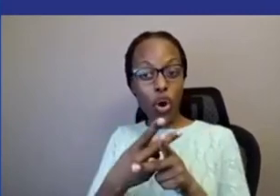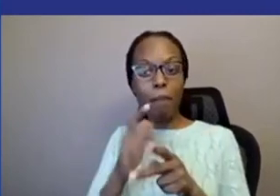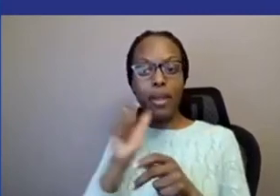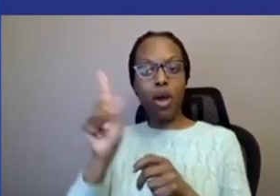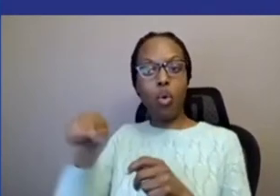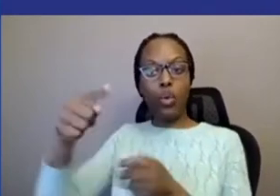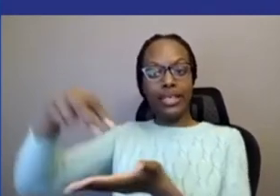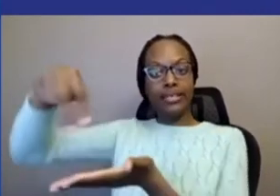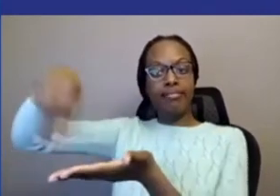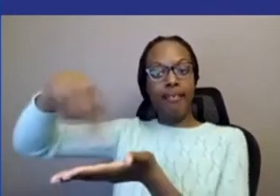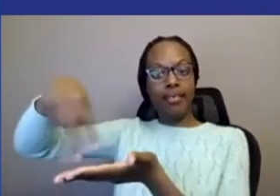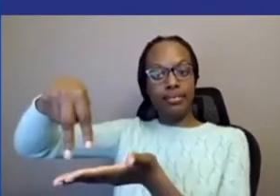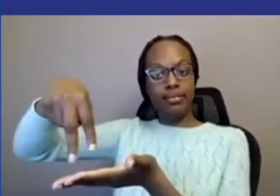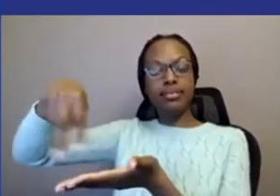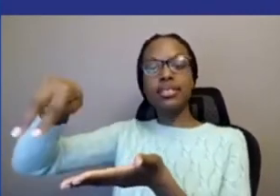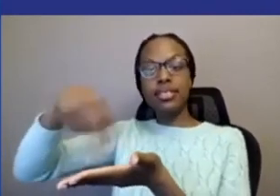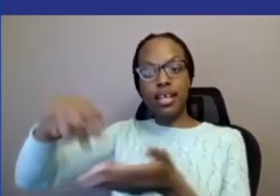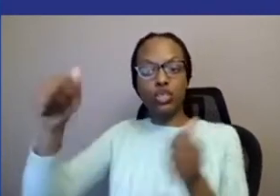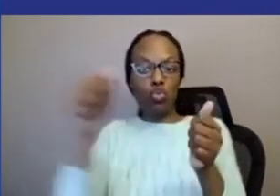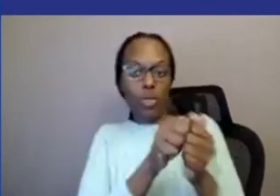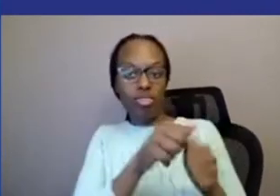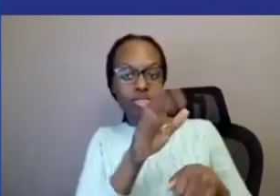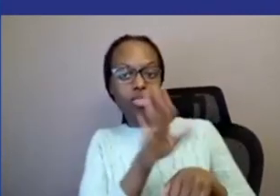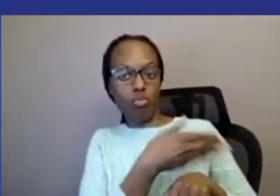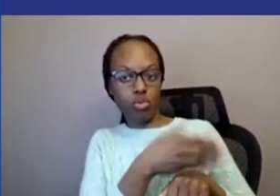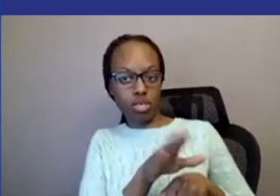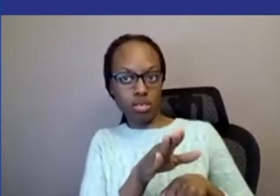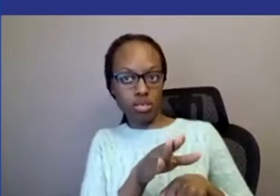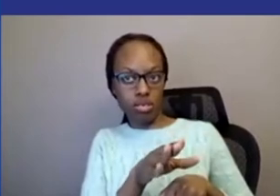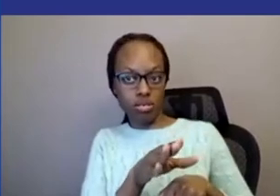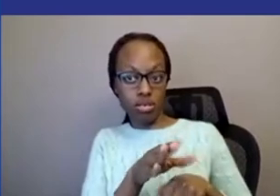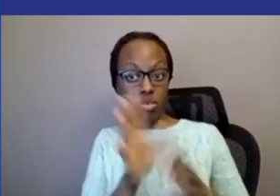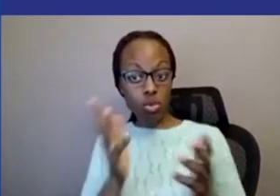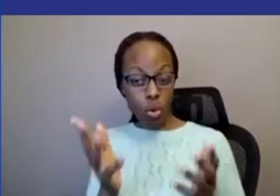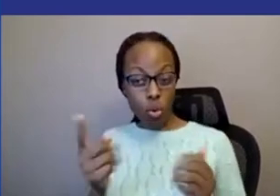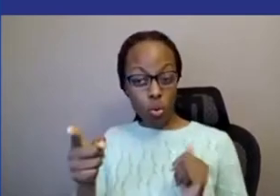music. And so that, is it okay for people to borrow